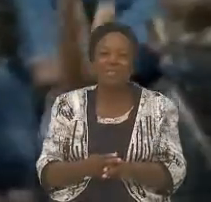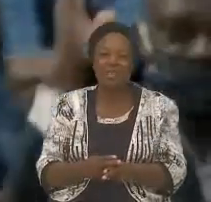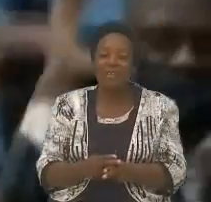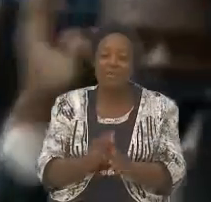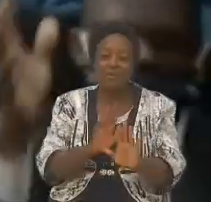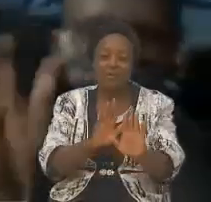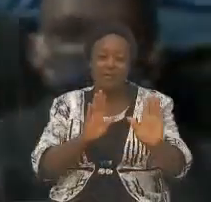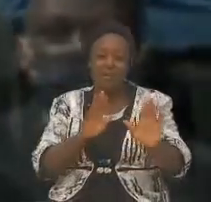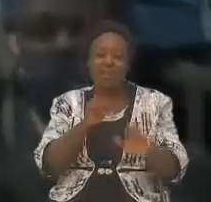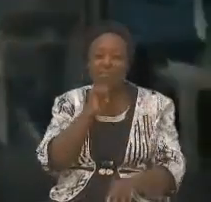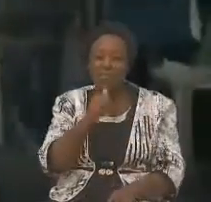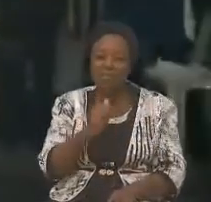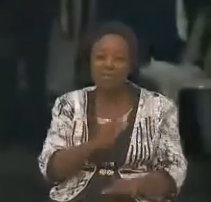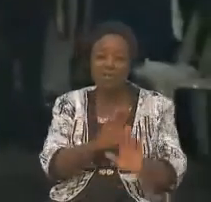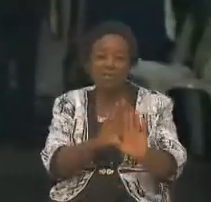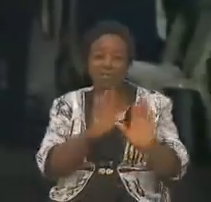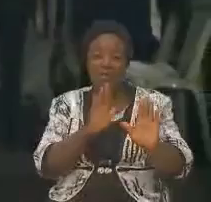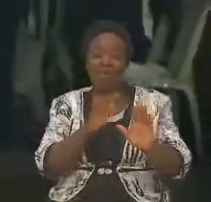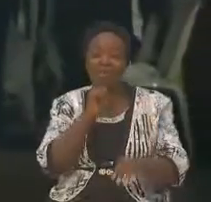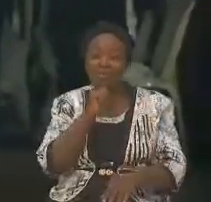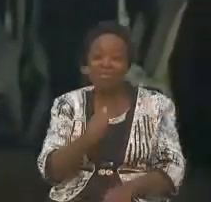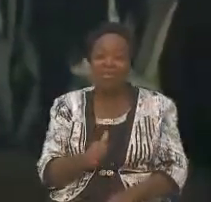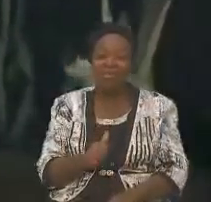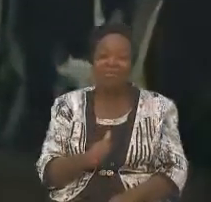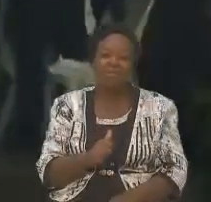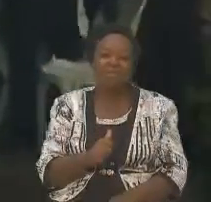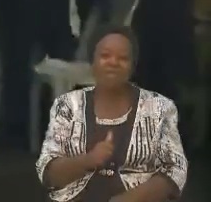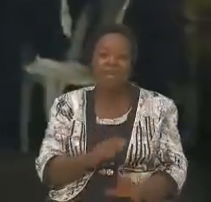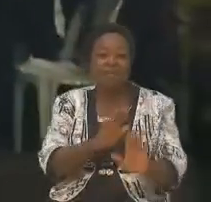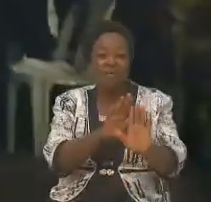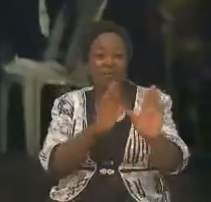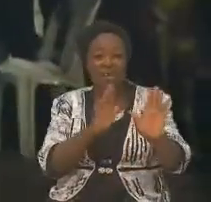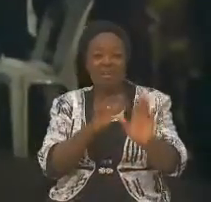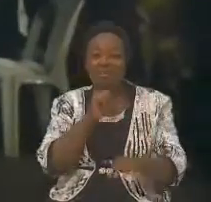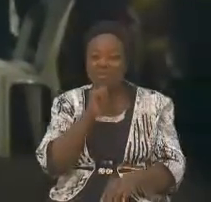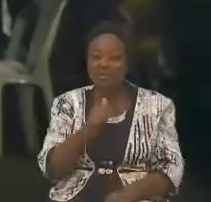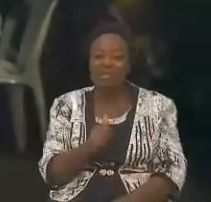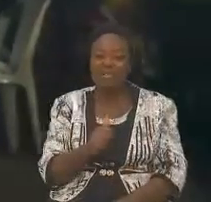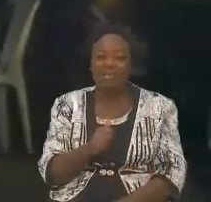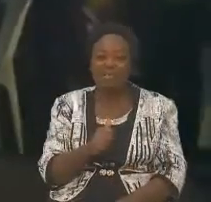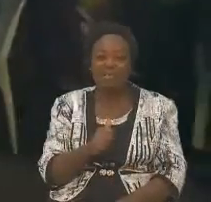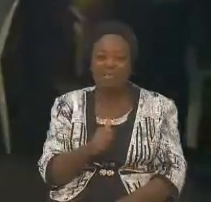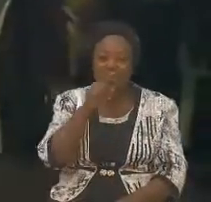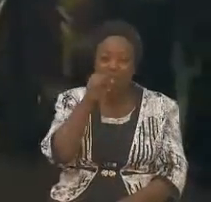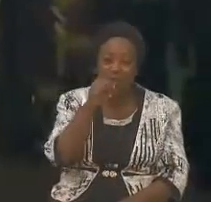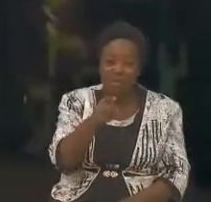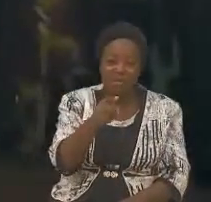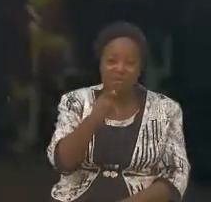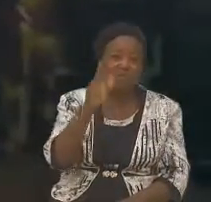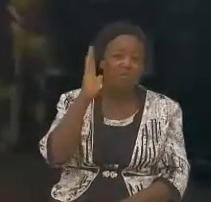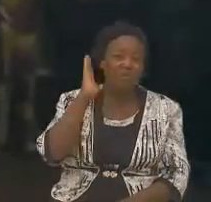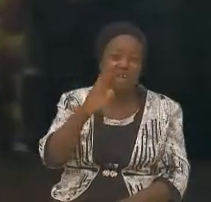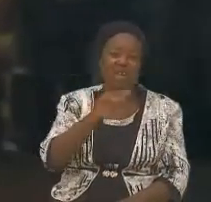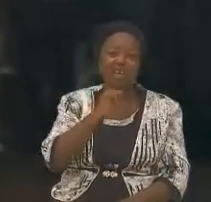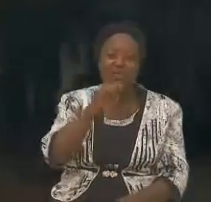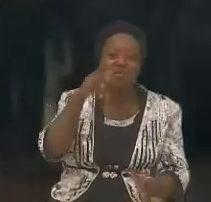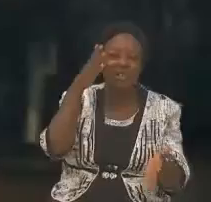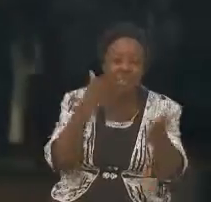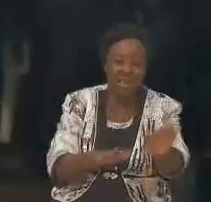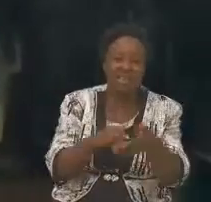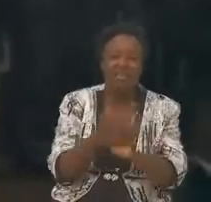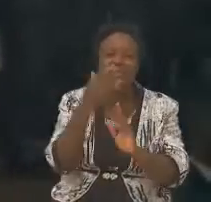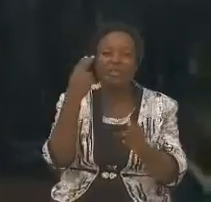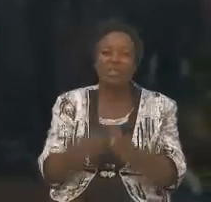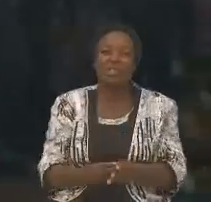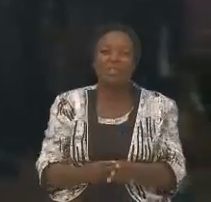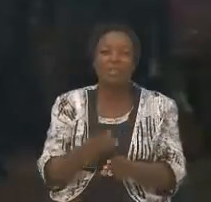in Jesus' name. Fear not. Fear not. Fear not.